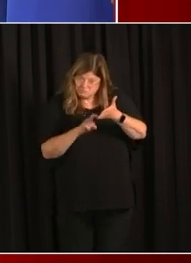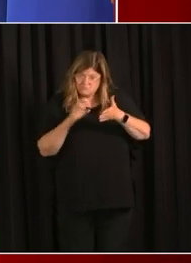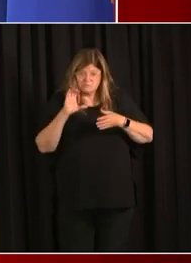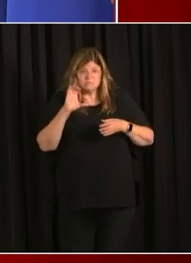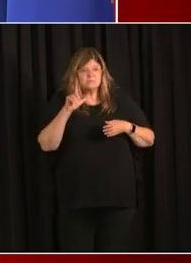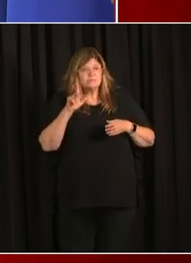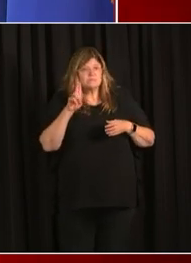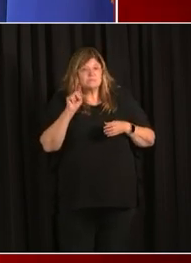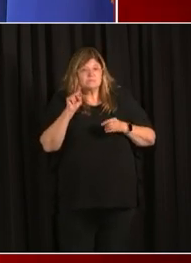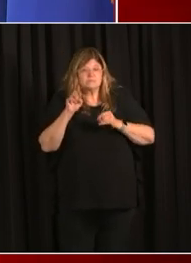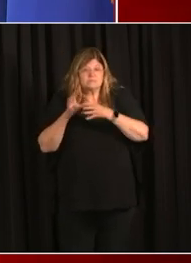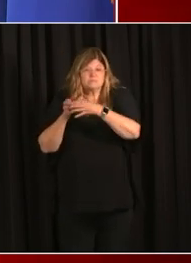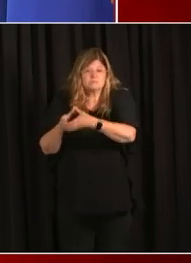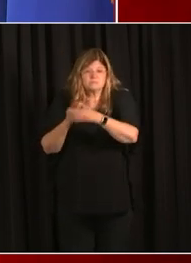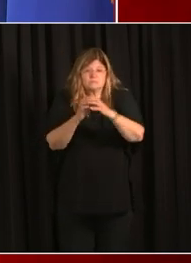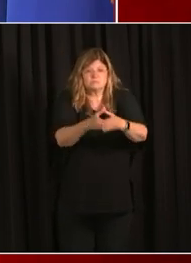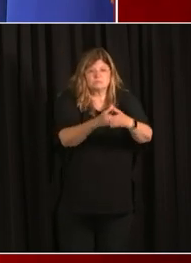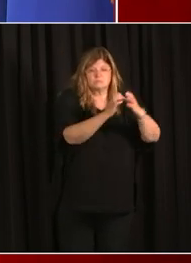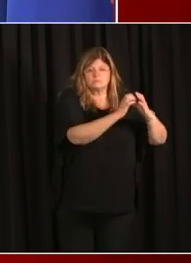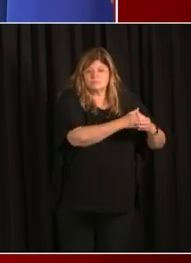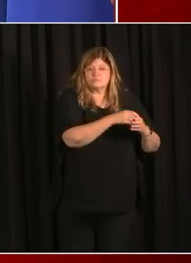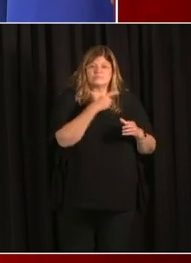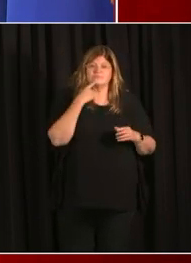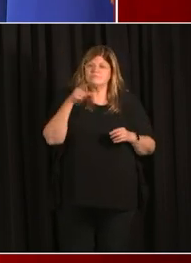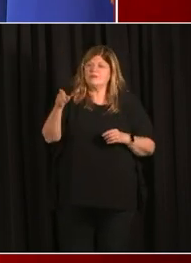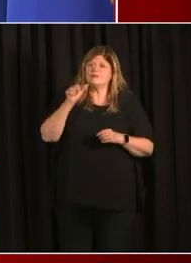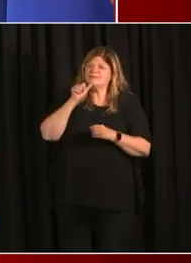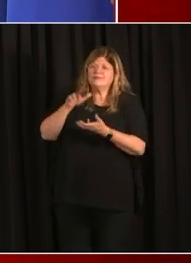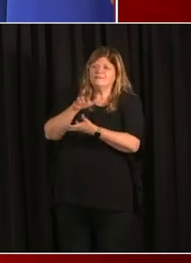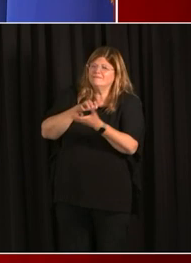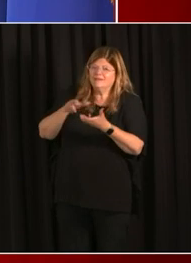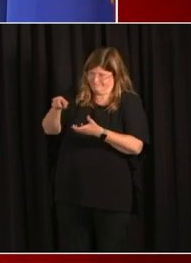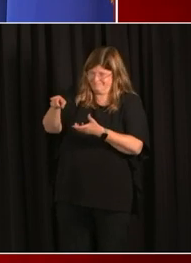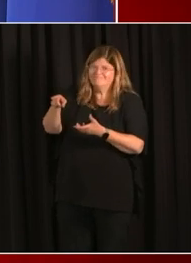great. So, Mark, you're not confused. You're getting clarity. Well, I